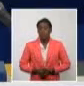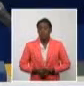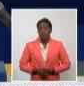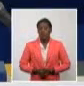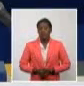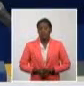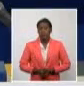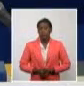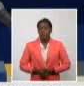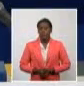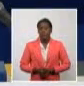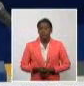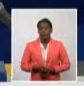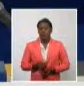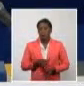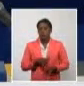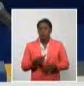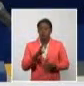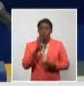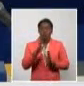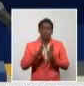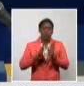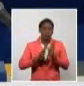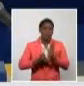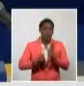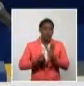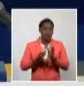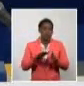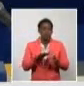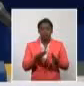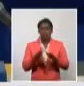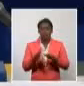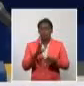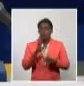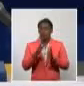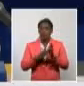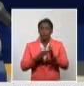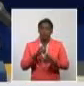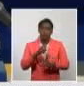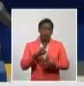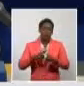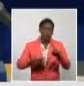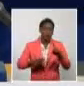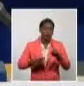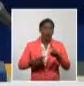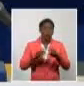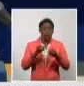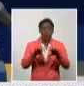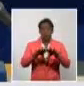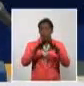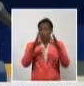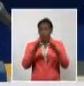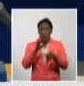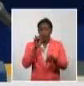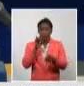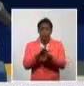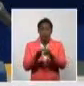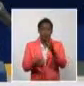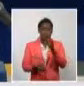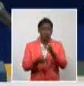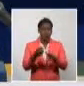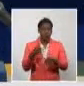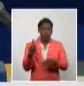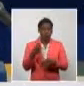are no signs yet that a reduction is forthcoming, the region of the